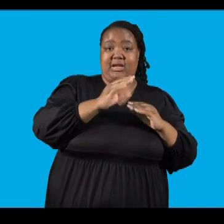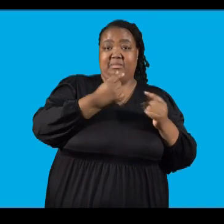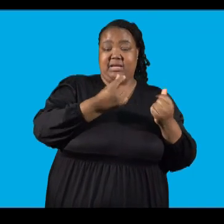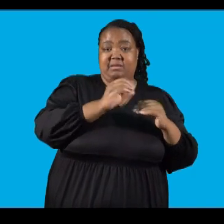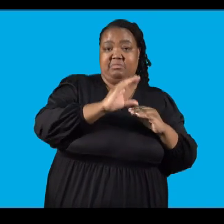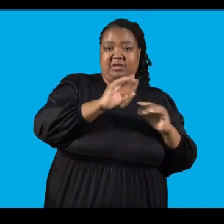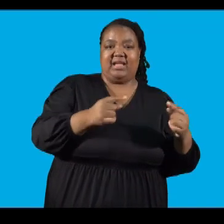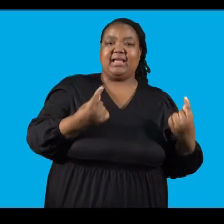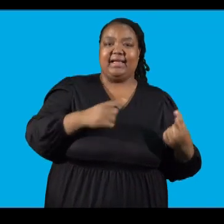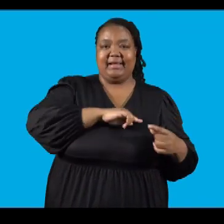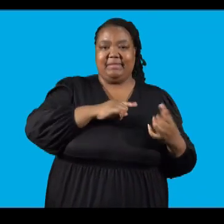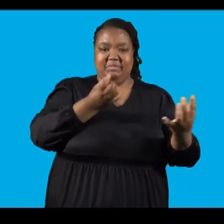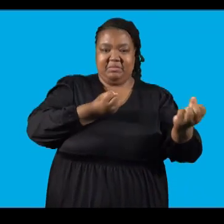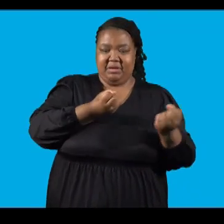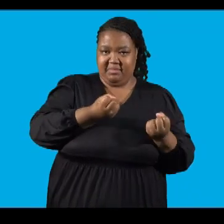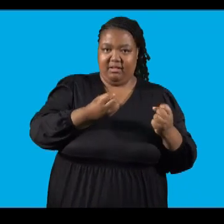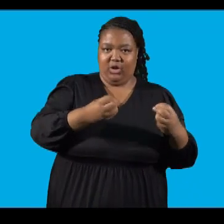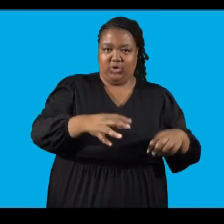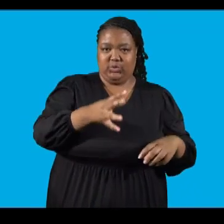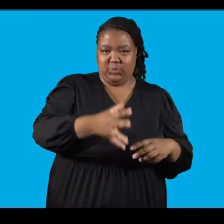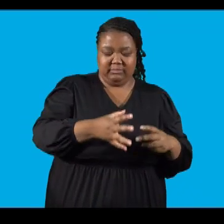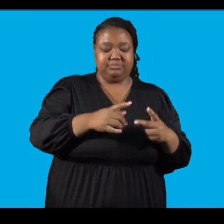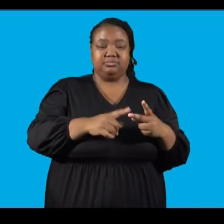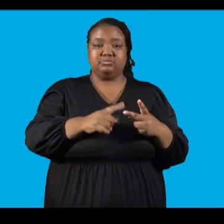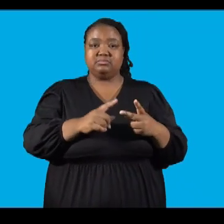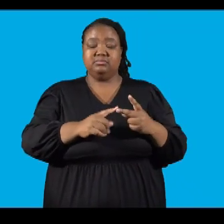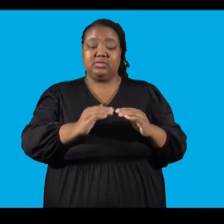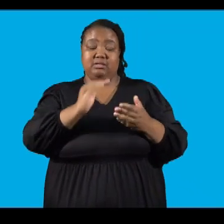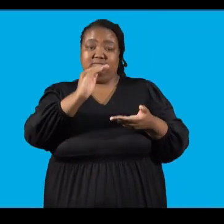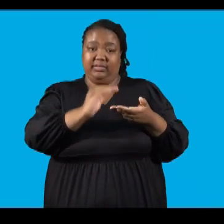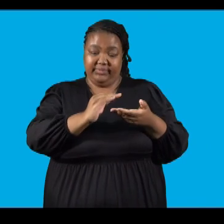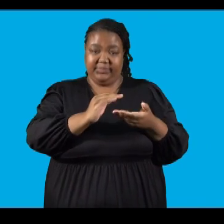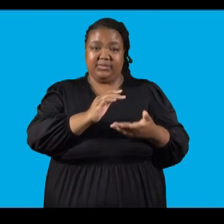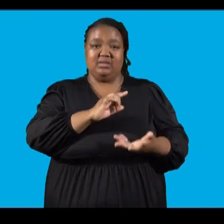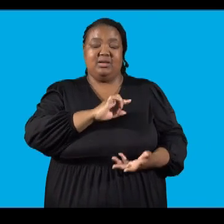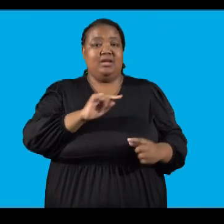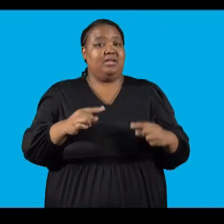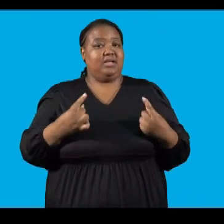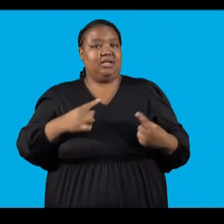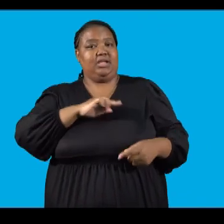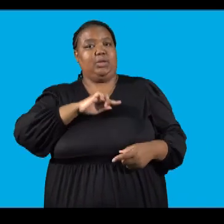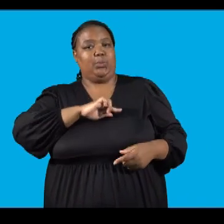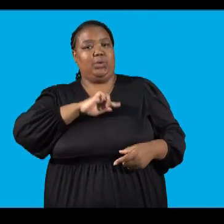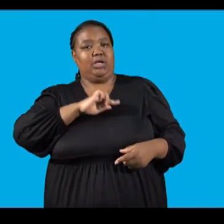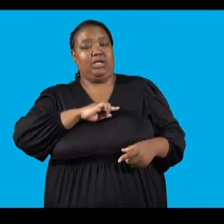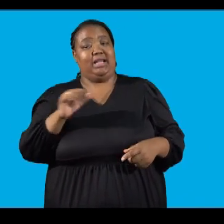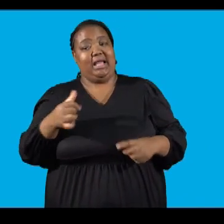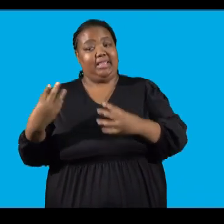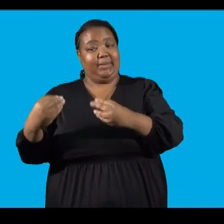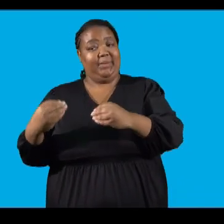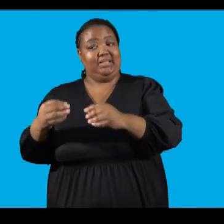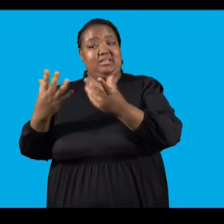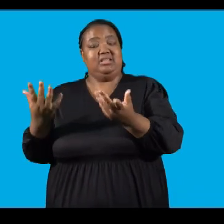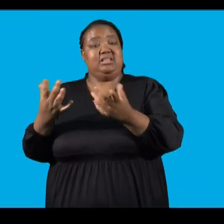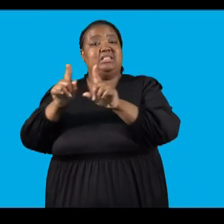fear of losing the revenue. And secondly, they cannot reduce the price because other firms are likely going